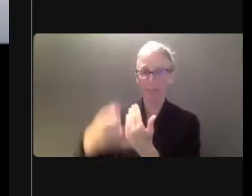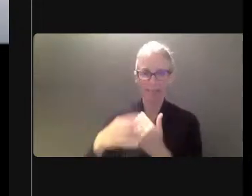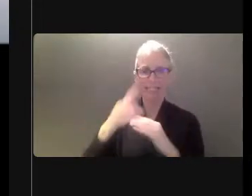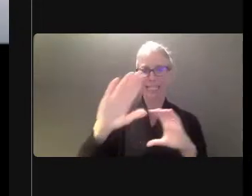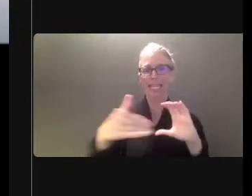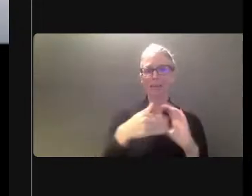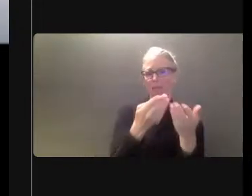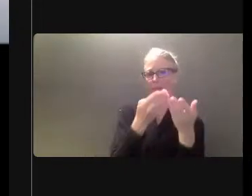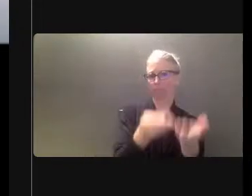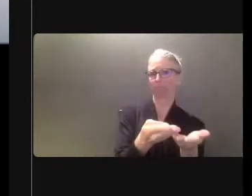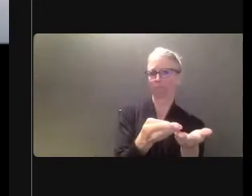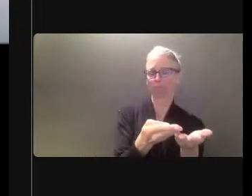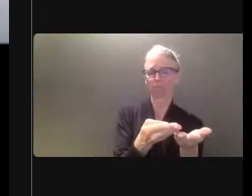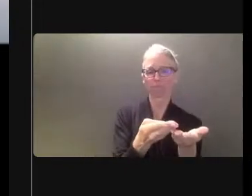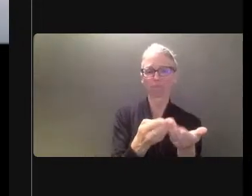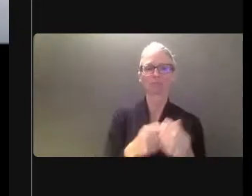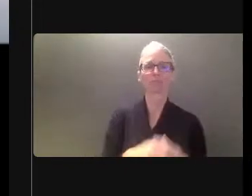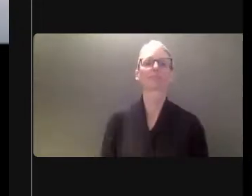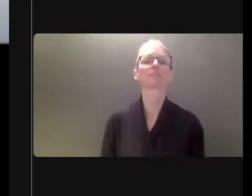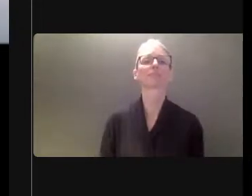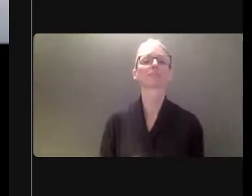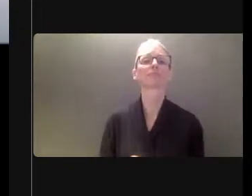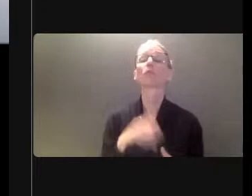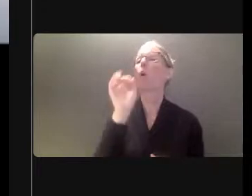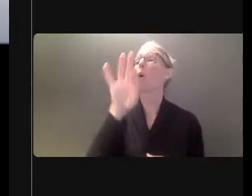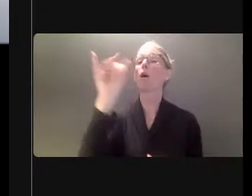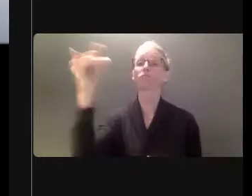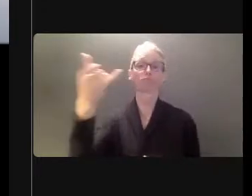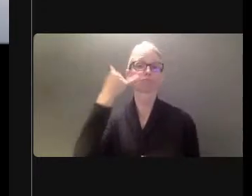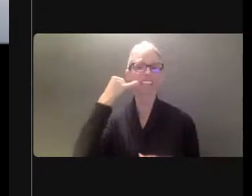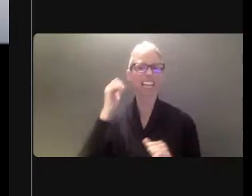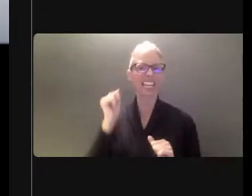engineeringhealth@uhn.ca or phone us at